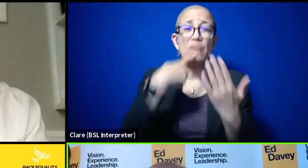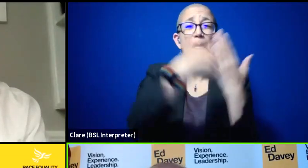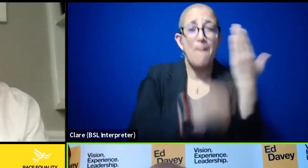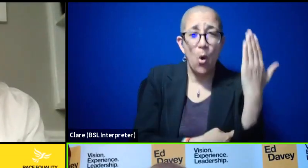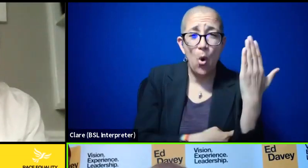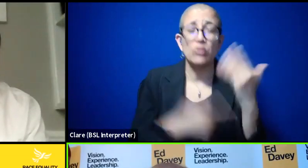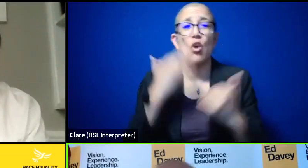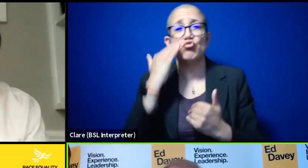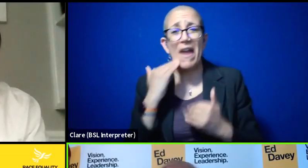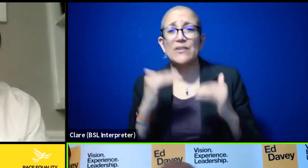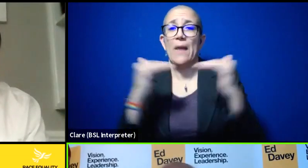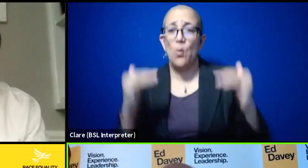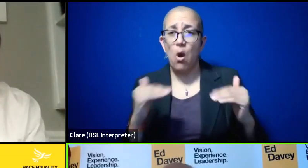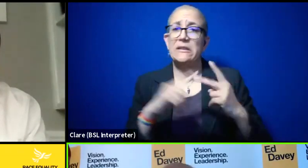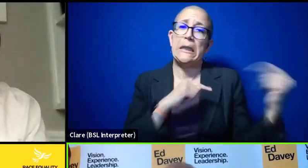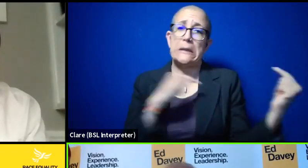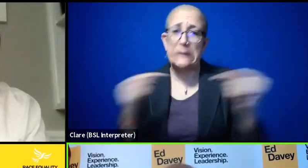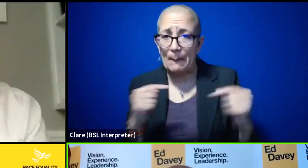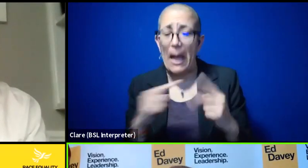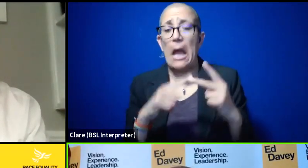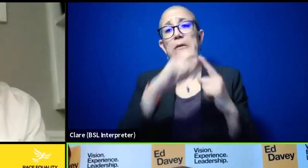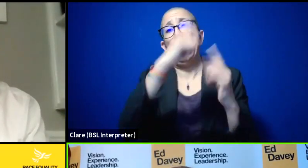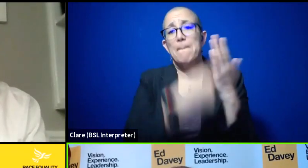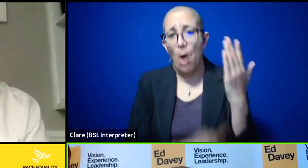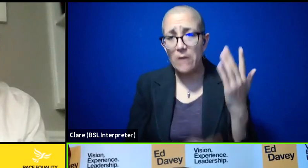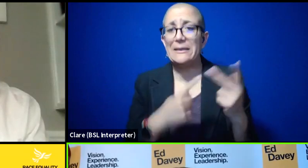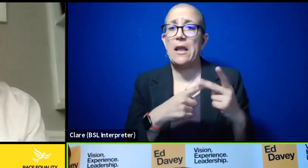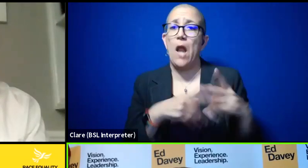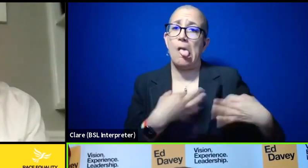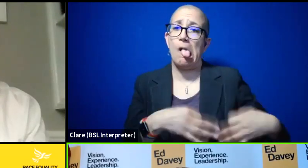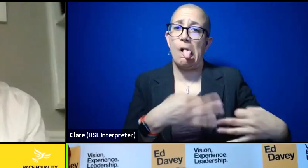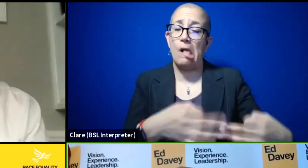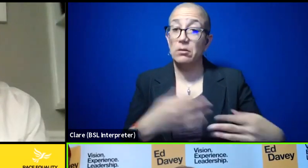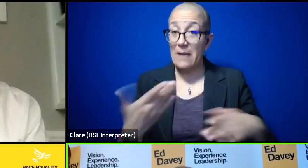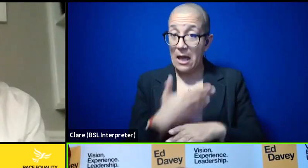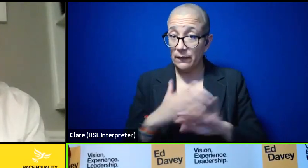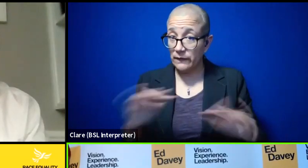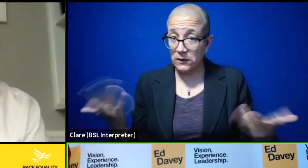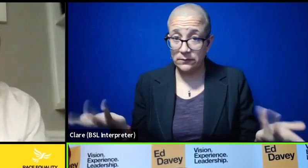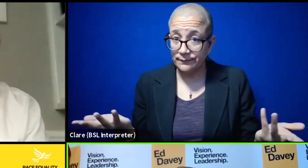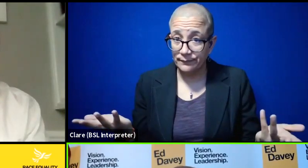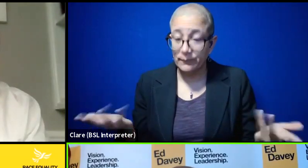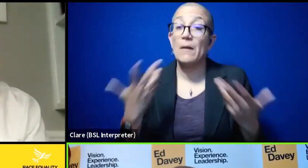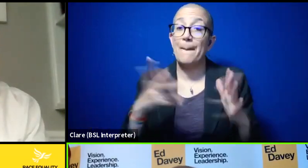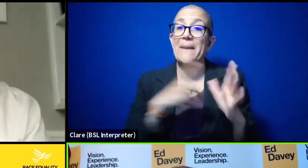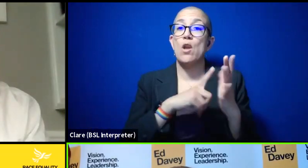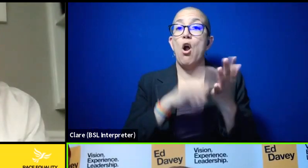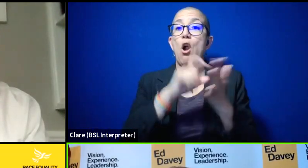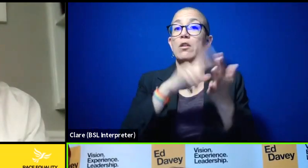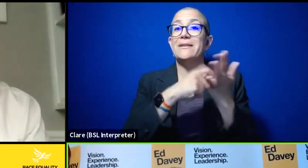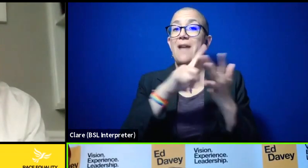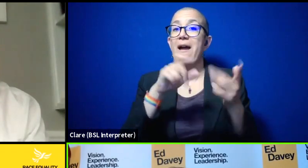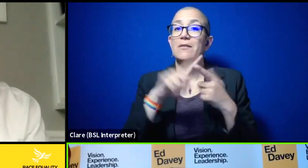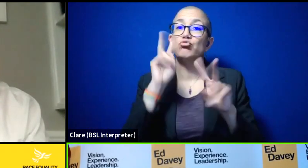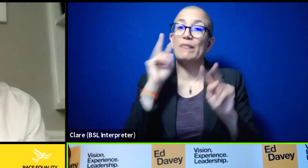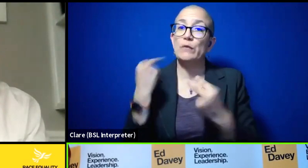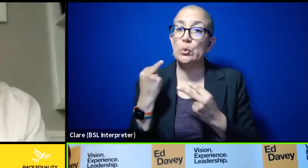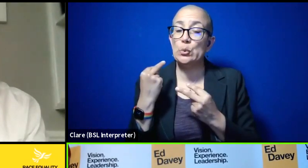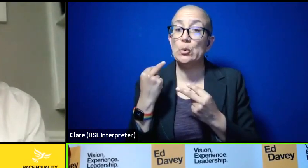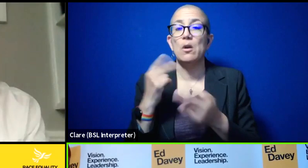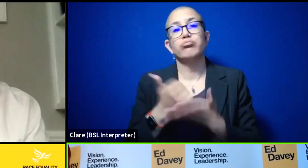policy, and sometimes an excuse for not acting. So we've had the Alderdice review, which we referred to, brilliant review, published